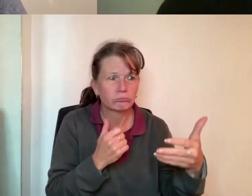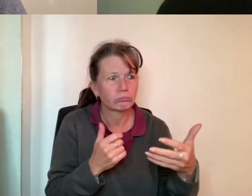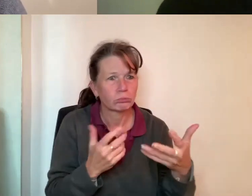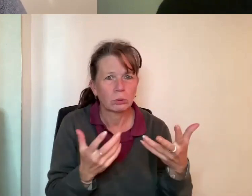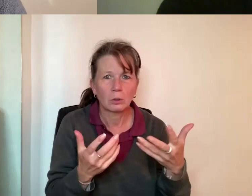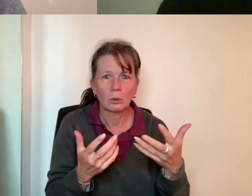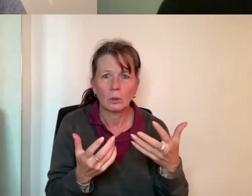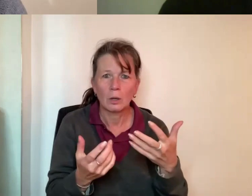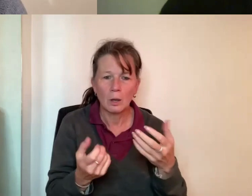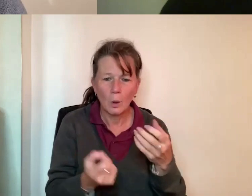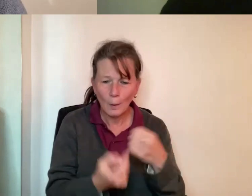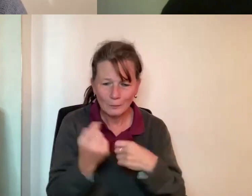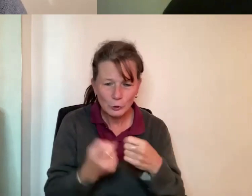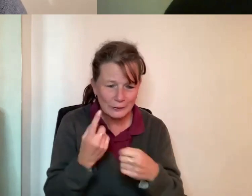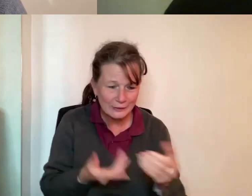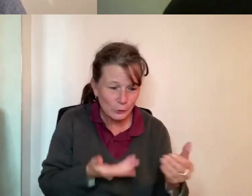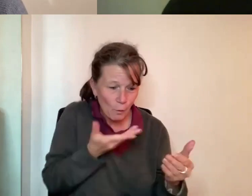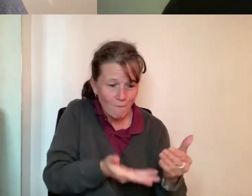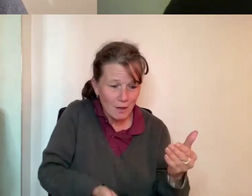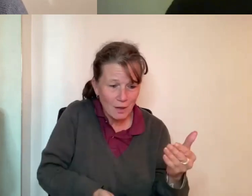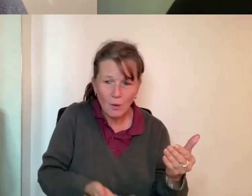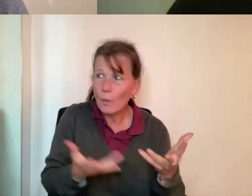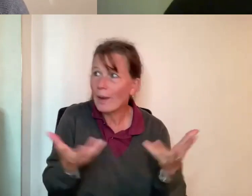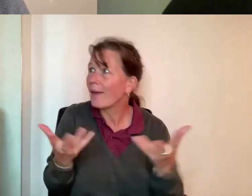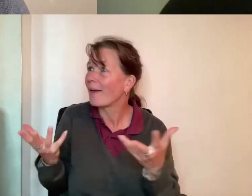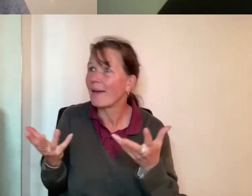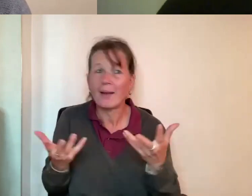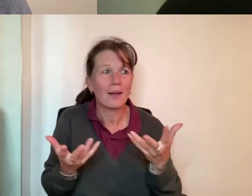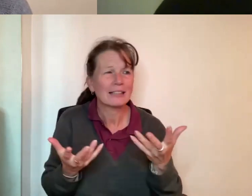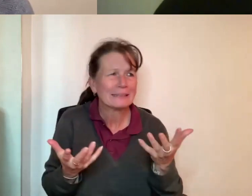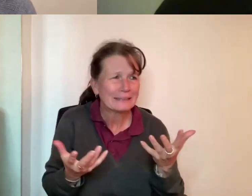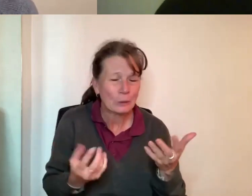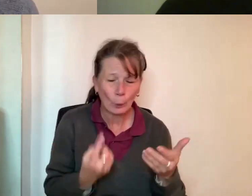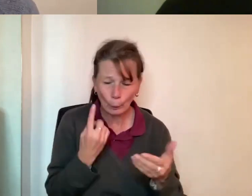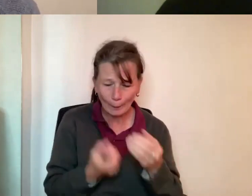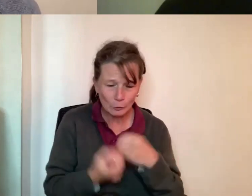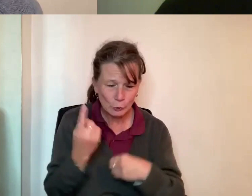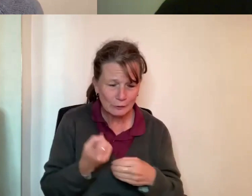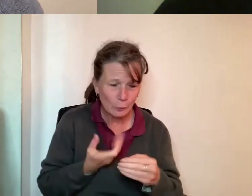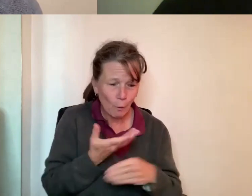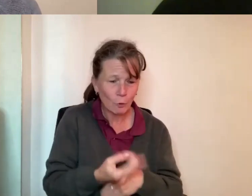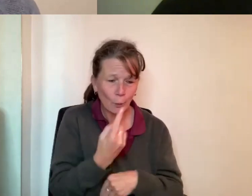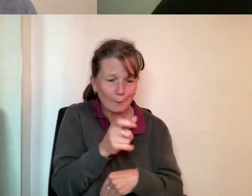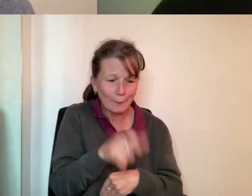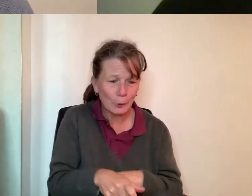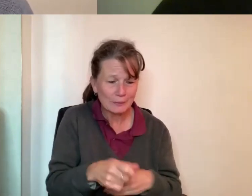all the opportunities for all these incredibly talented and wonderful people? And you see the imbalance between